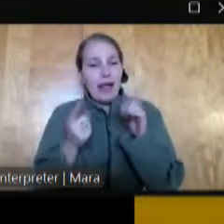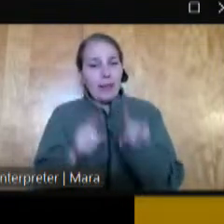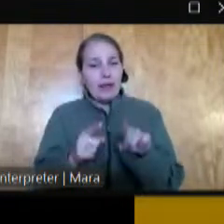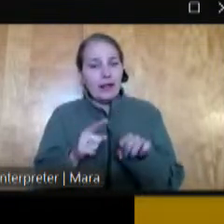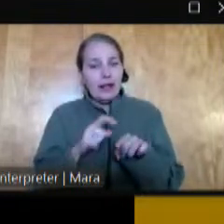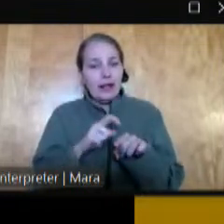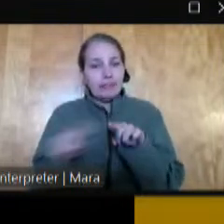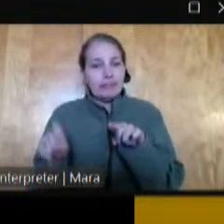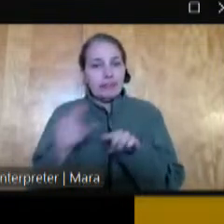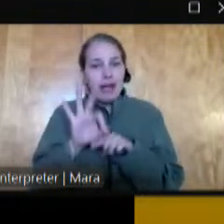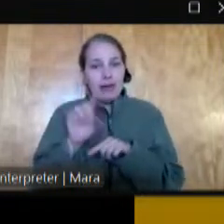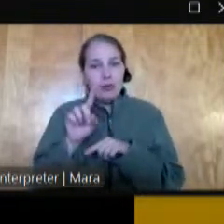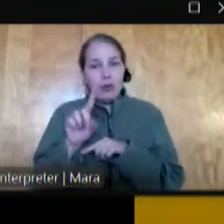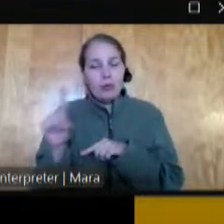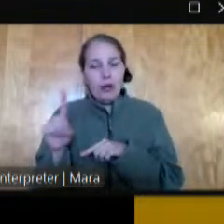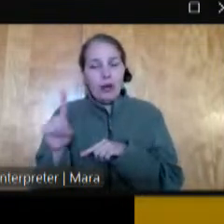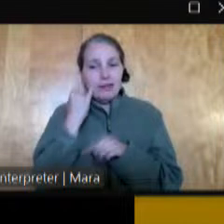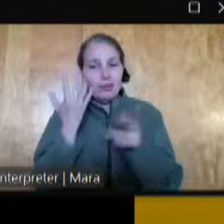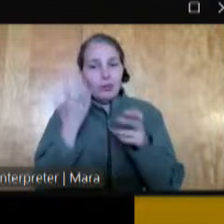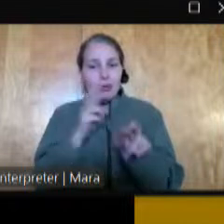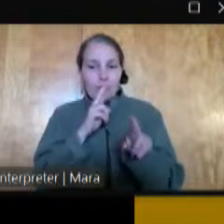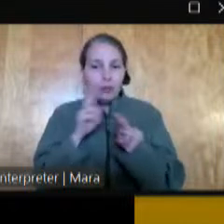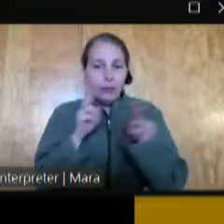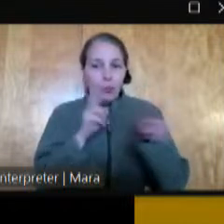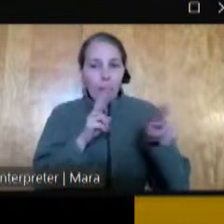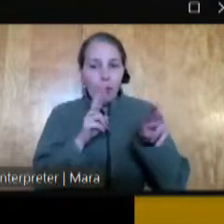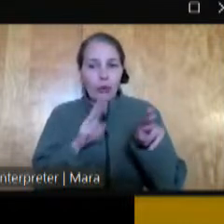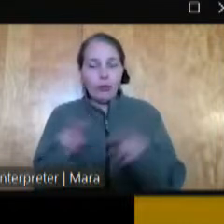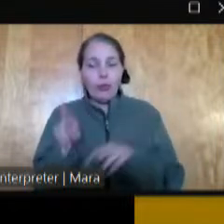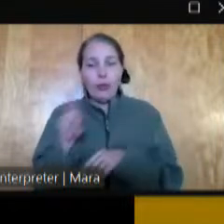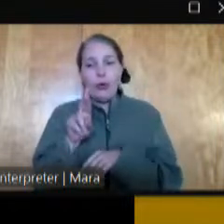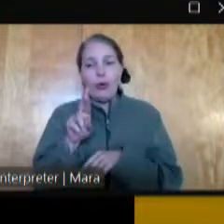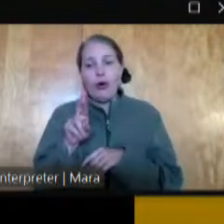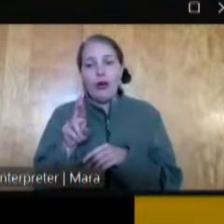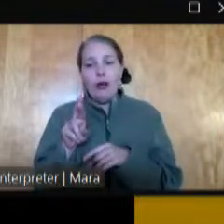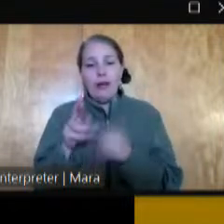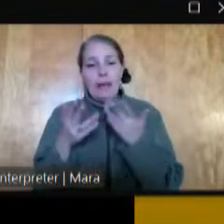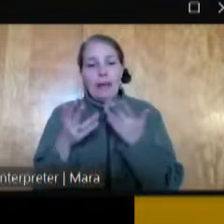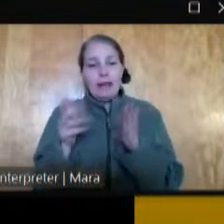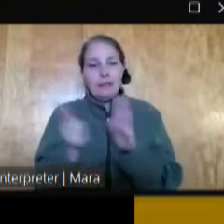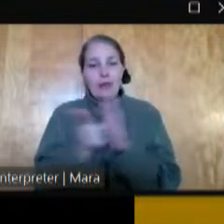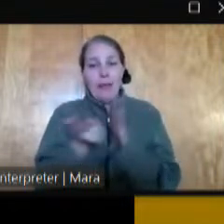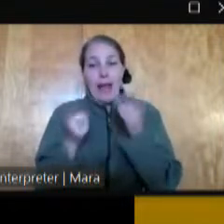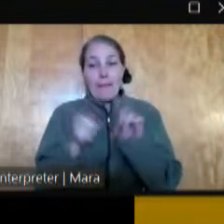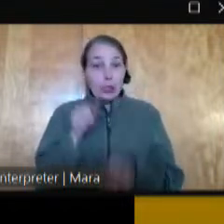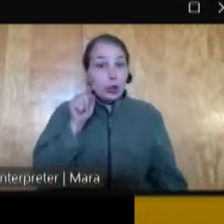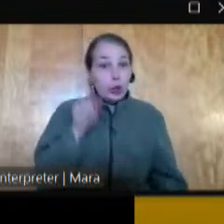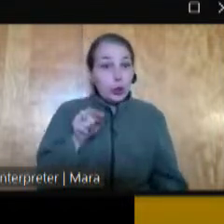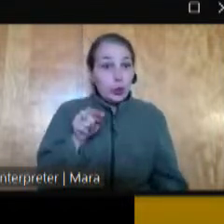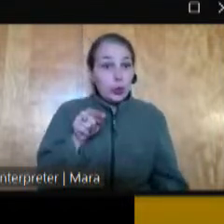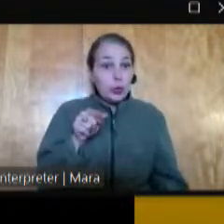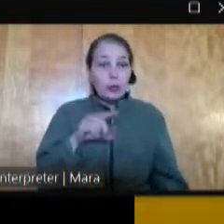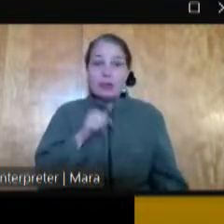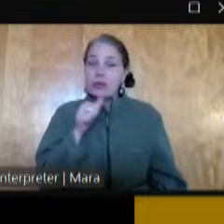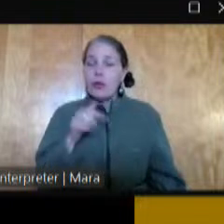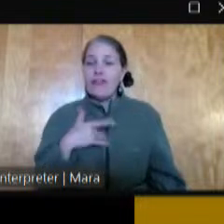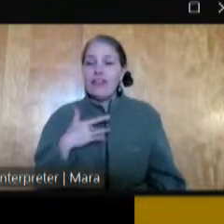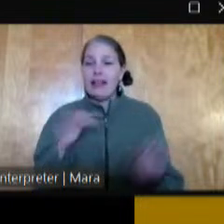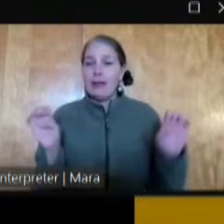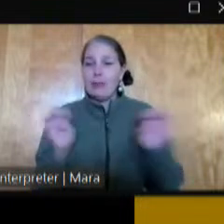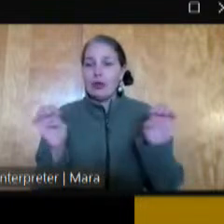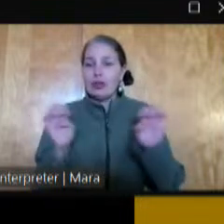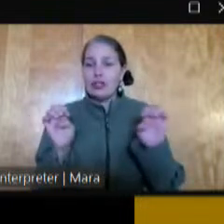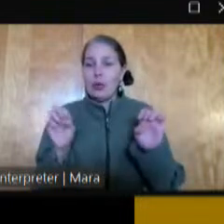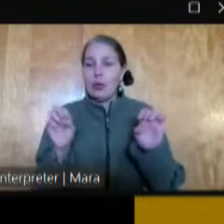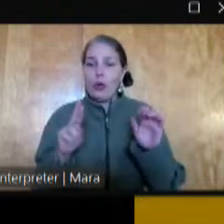911. If you want to report something or maybe you want to report a crime that happened to you, but it's not an emergency or a priority at